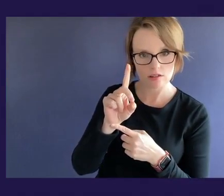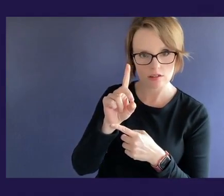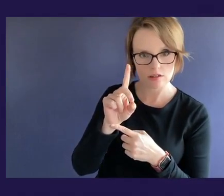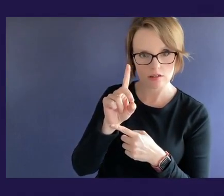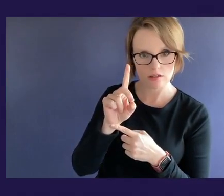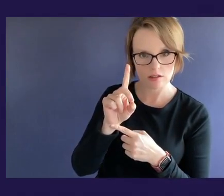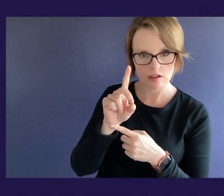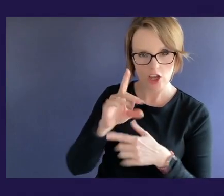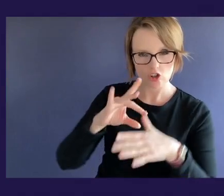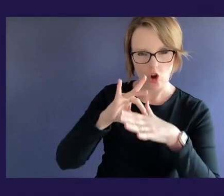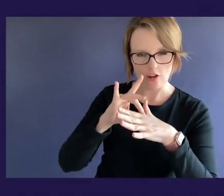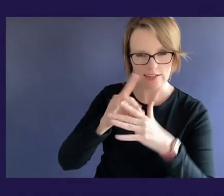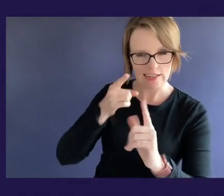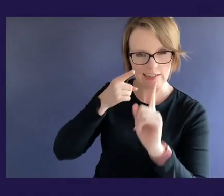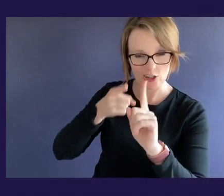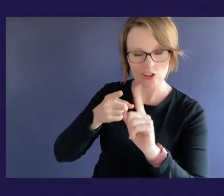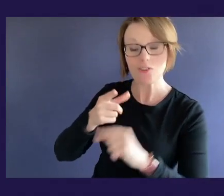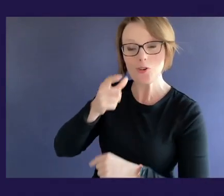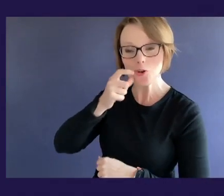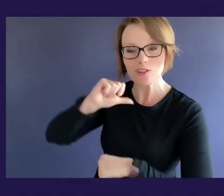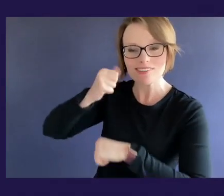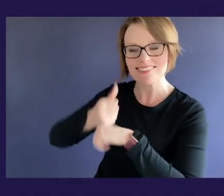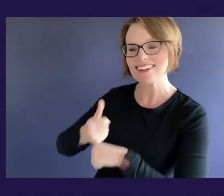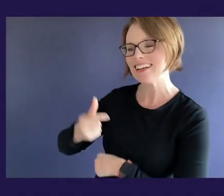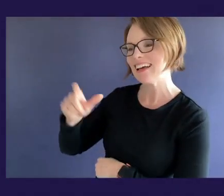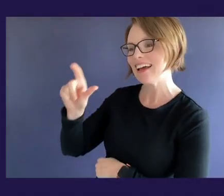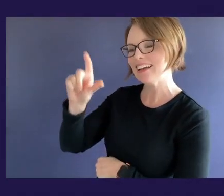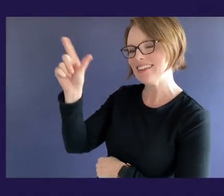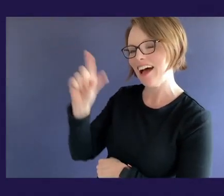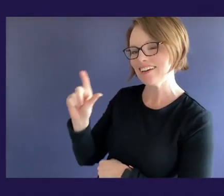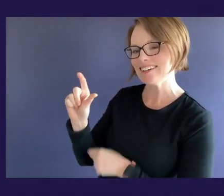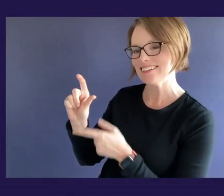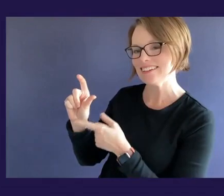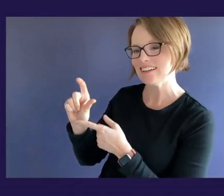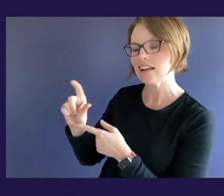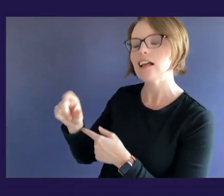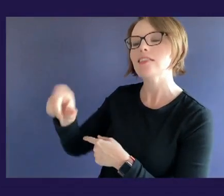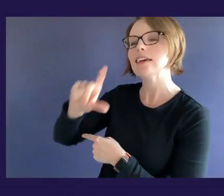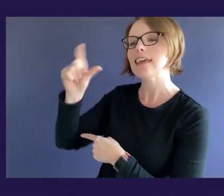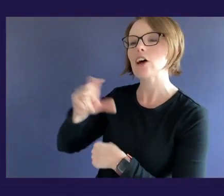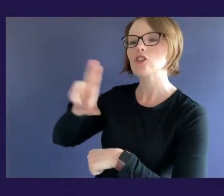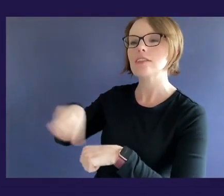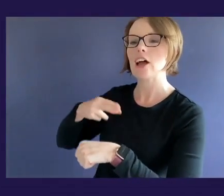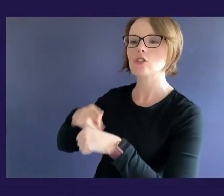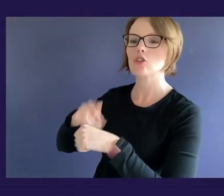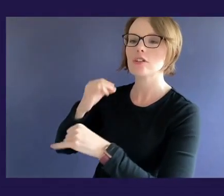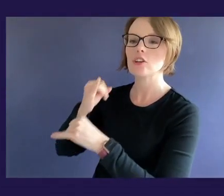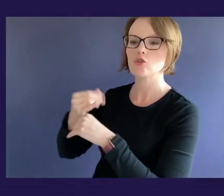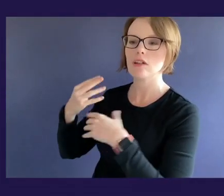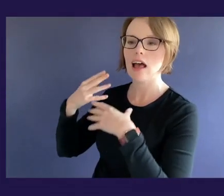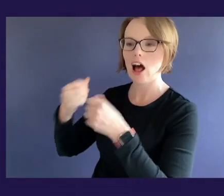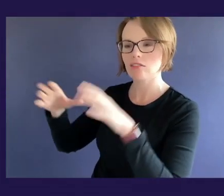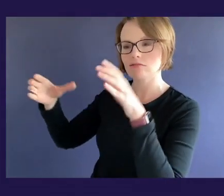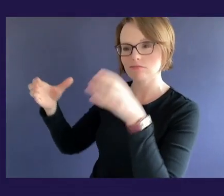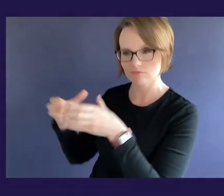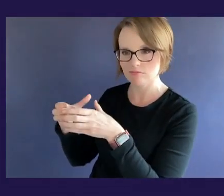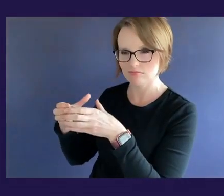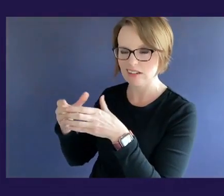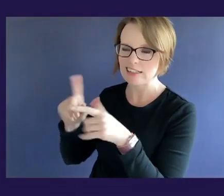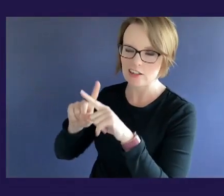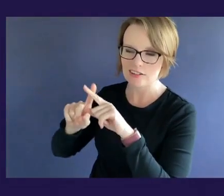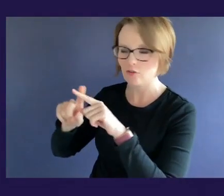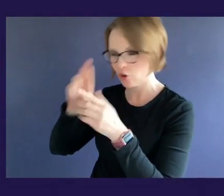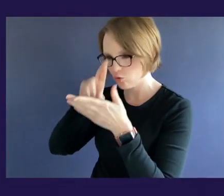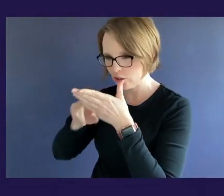Italian initiative designed by the Italian National Institutes of Health, where a group of researchers got together and